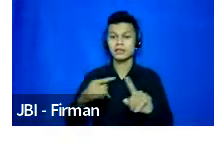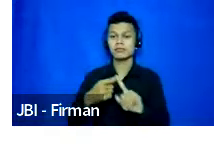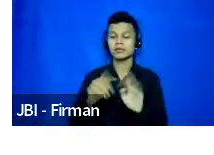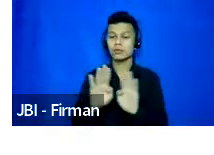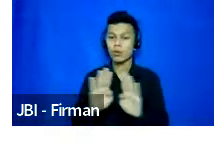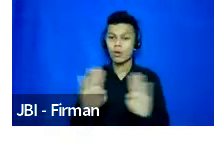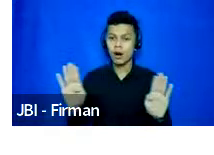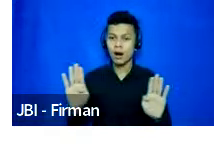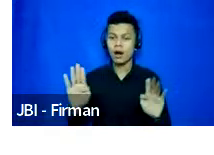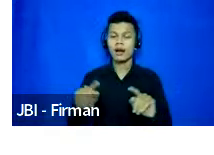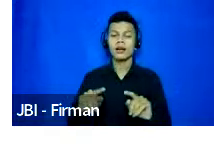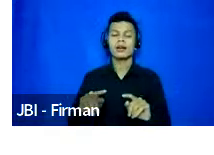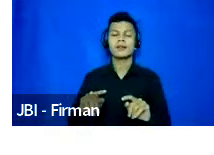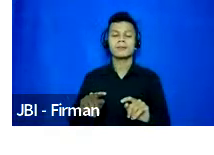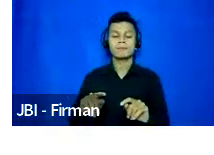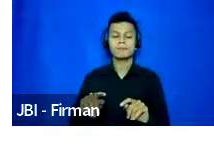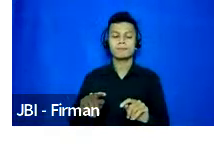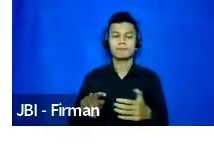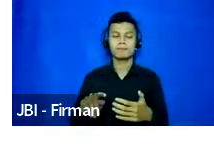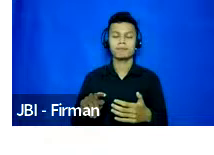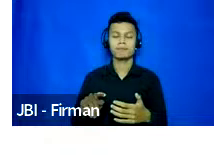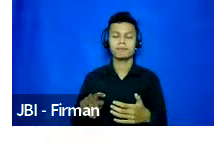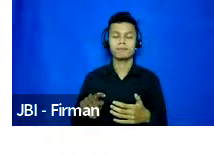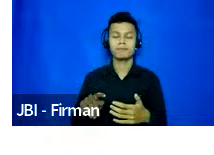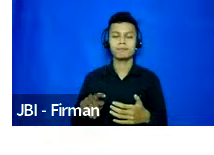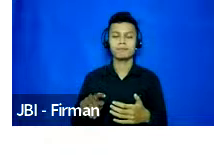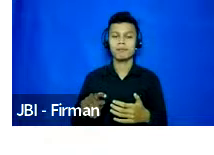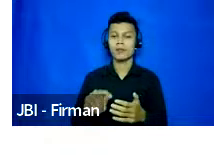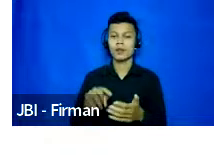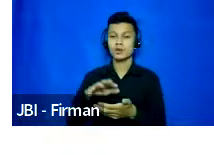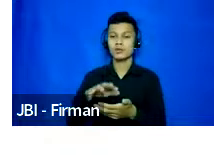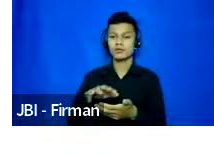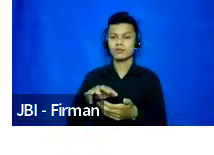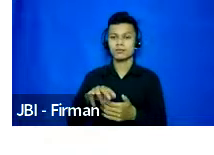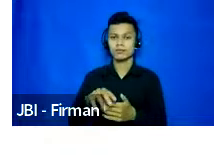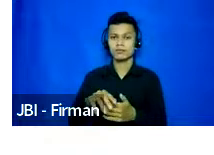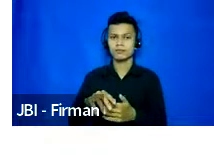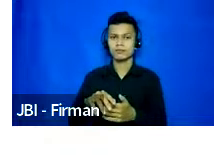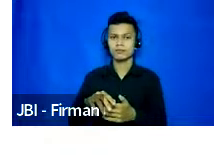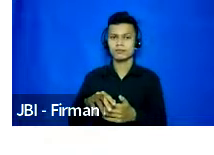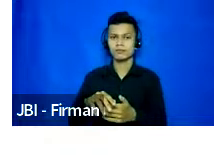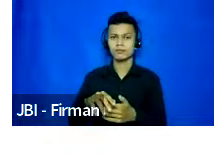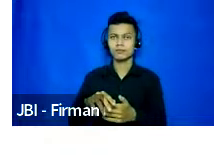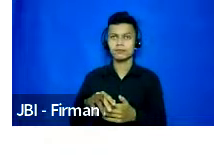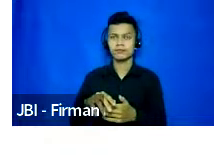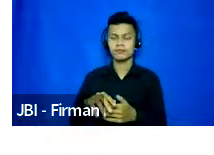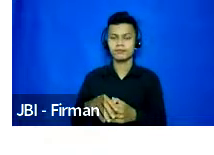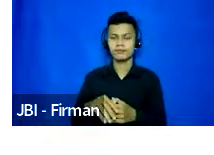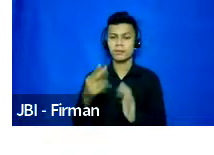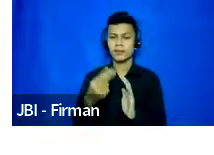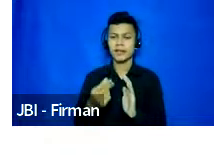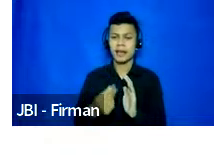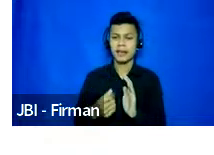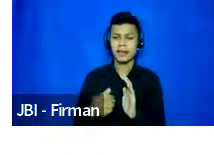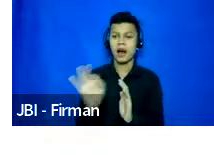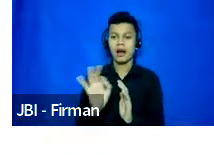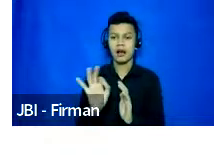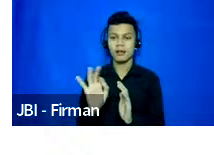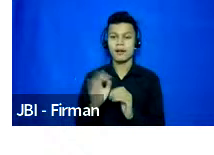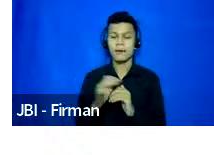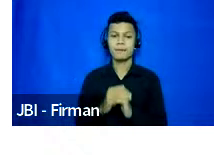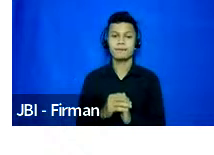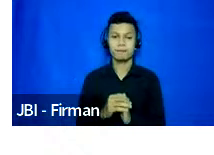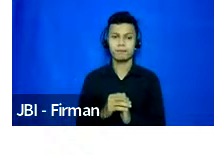additional resources needed. Second recommendations is stronger privacy protections for